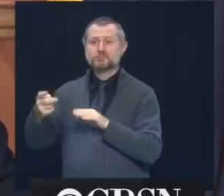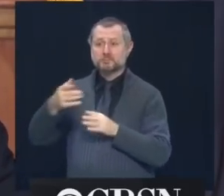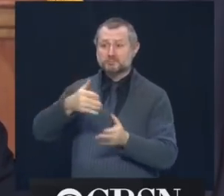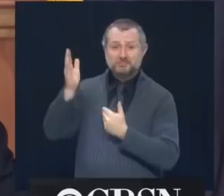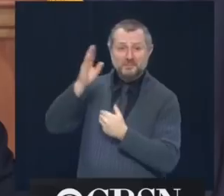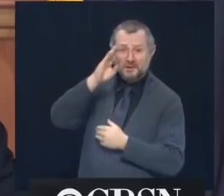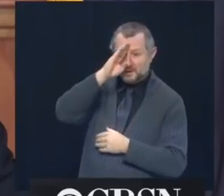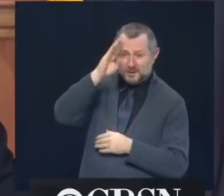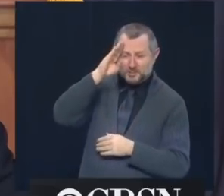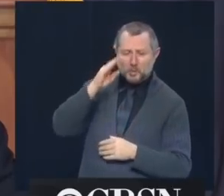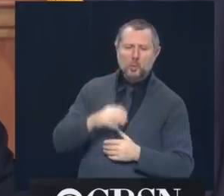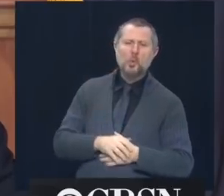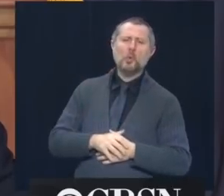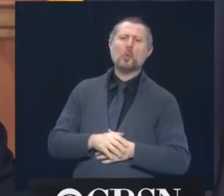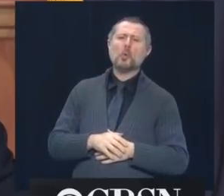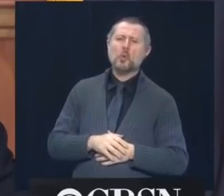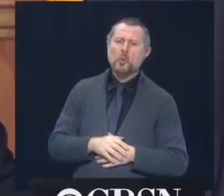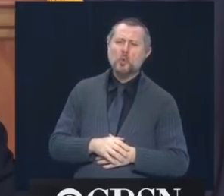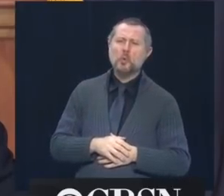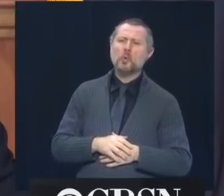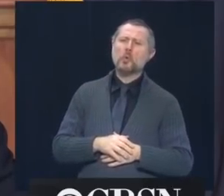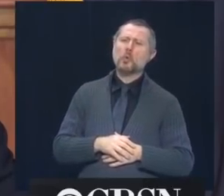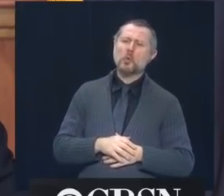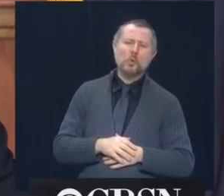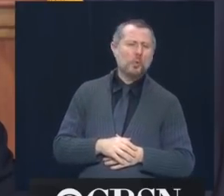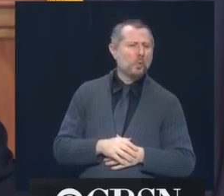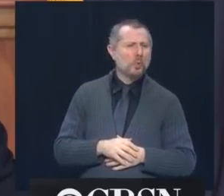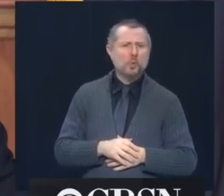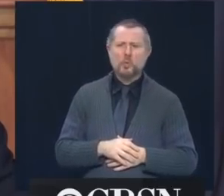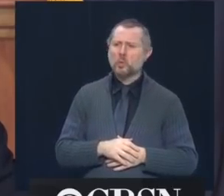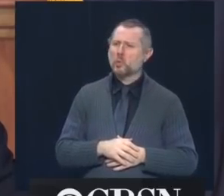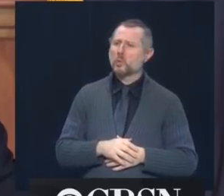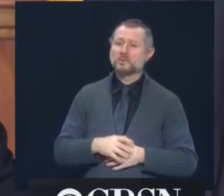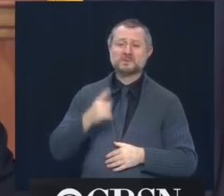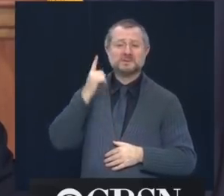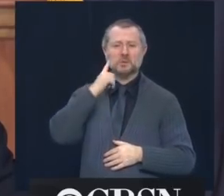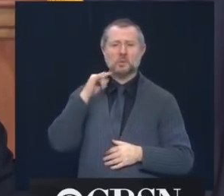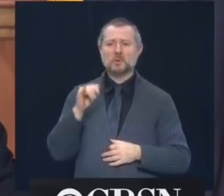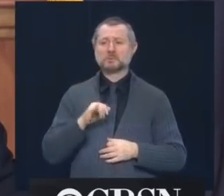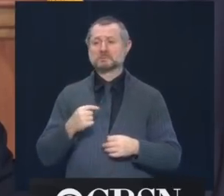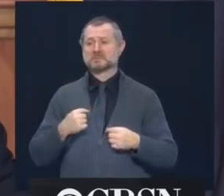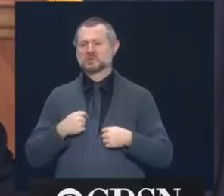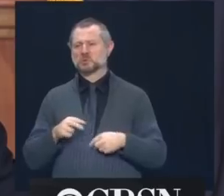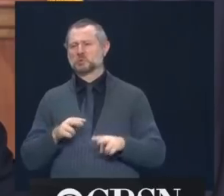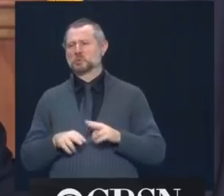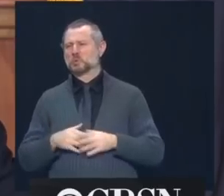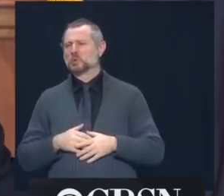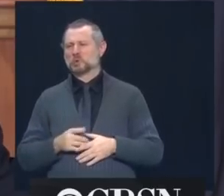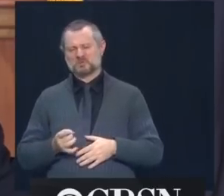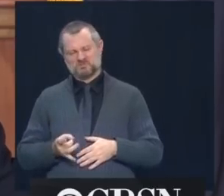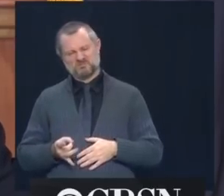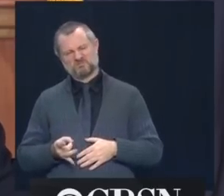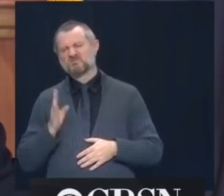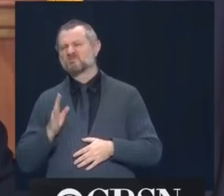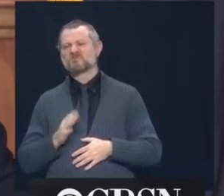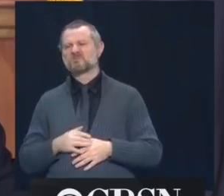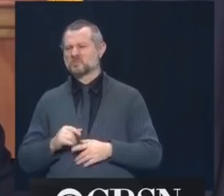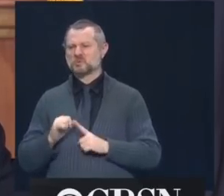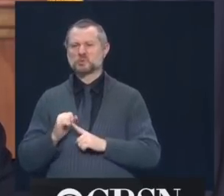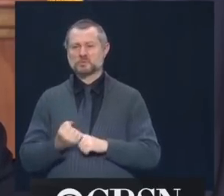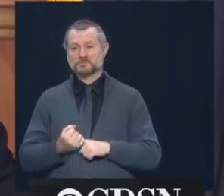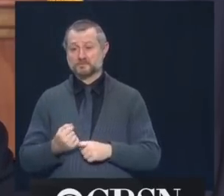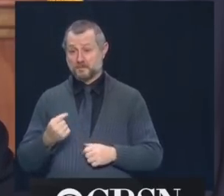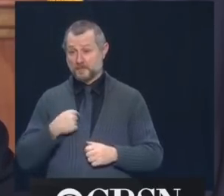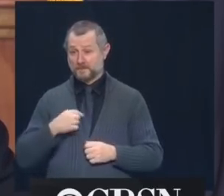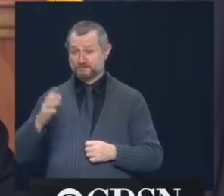That sounds like an extraordinarily serious situation. And when I was the